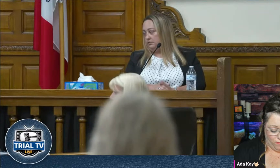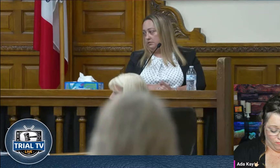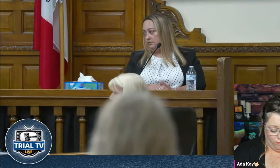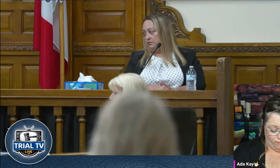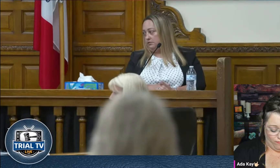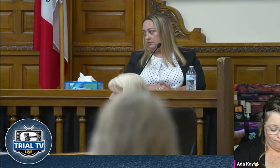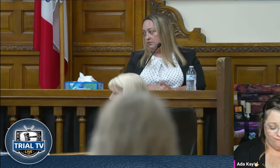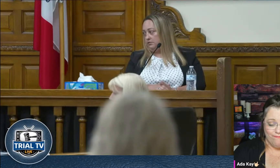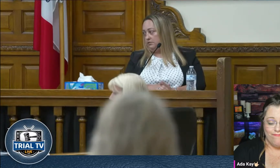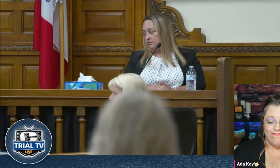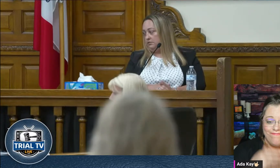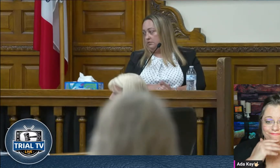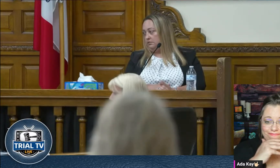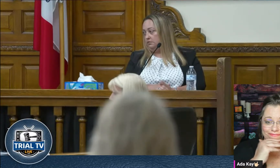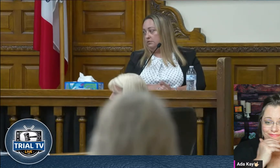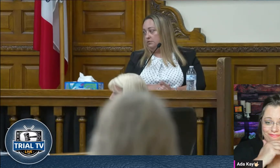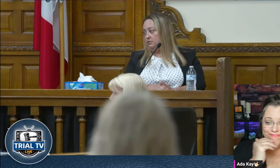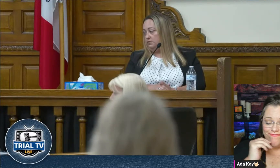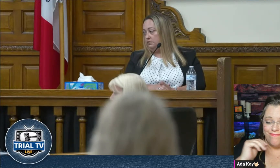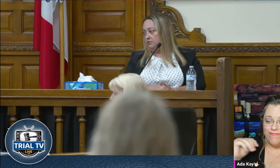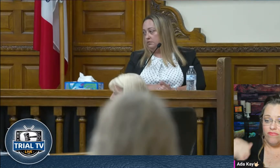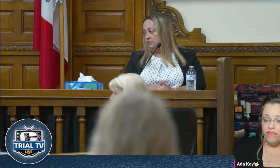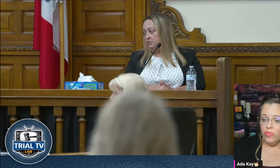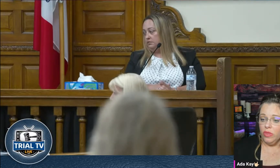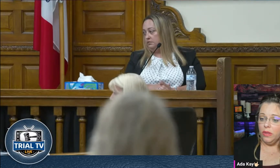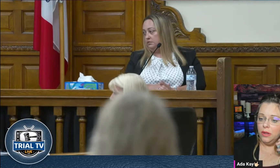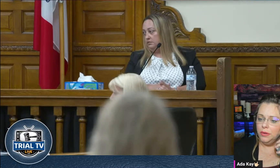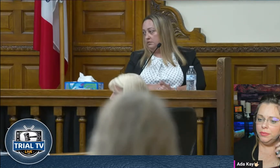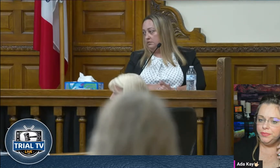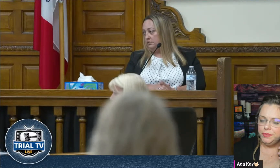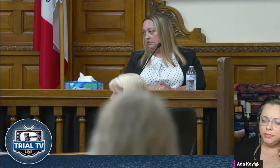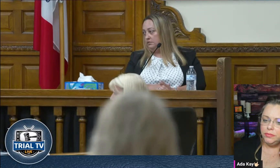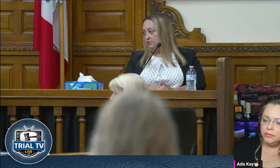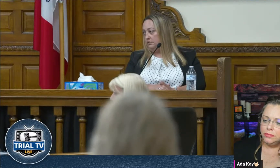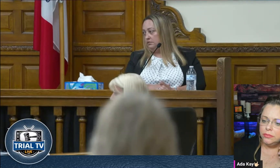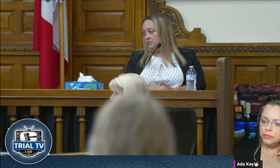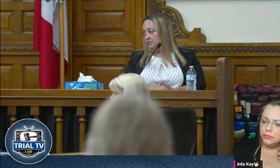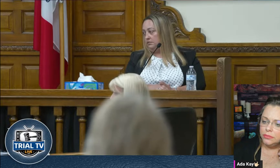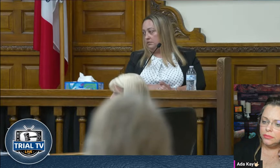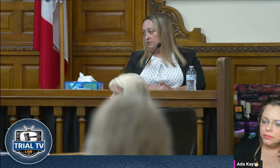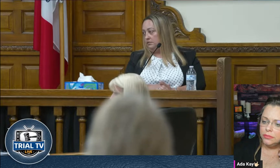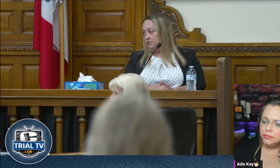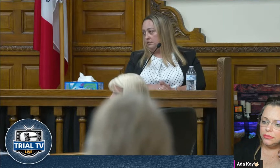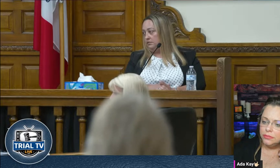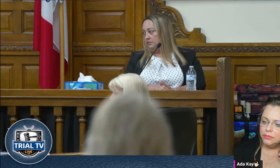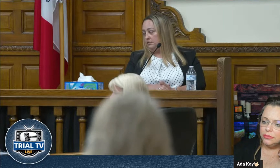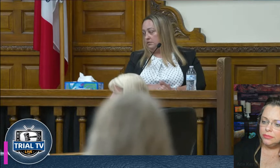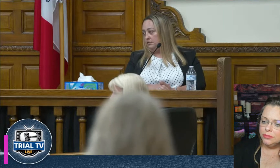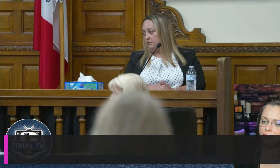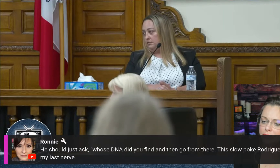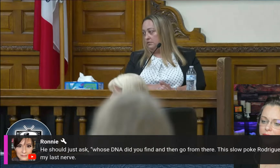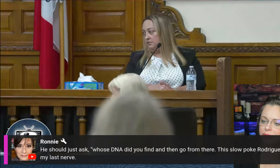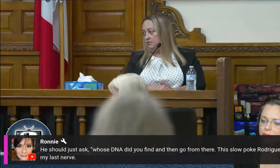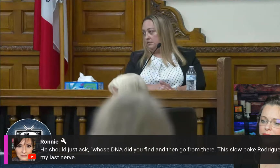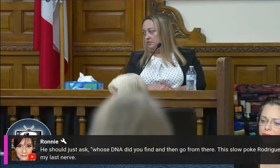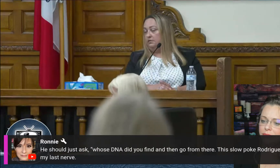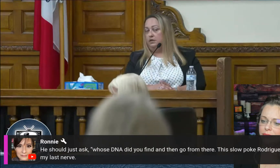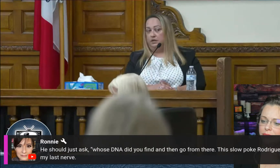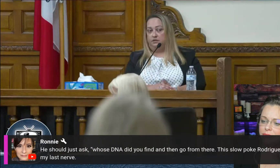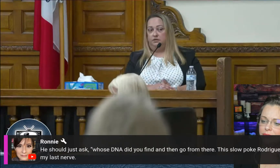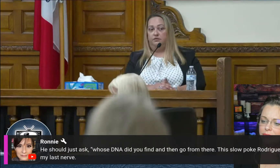detect human DNA, that human DNA would have had to have come from some other source,